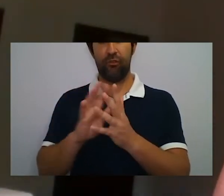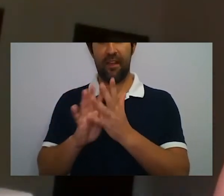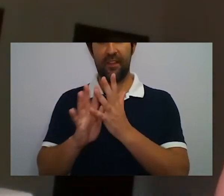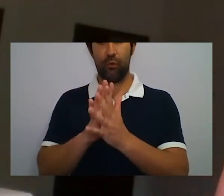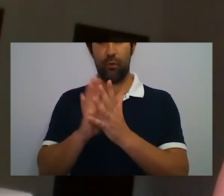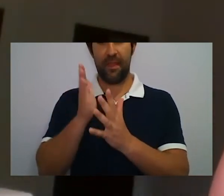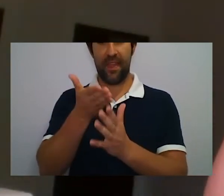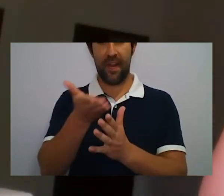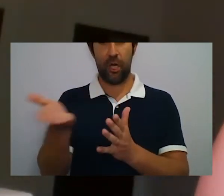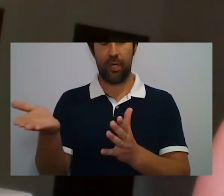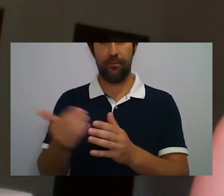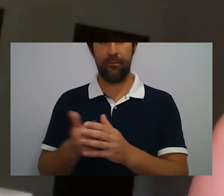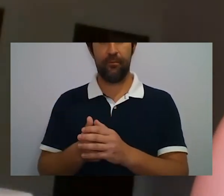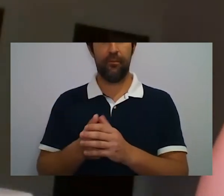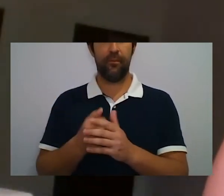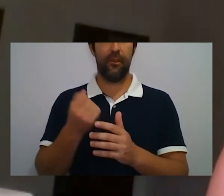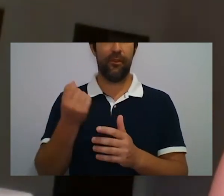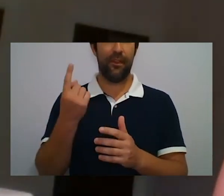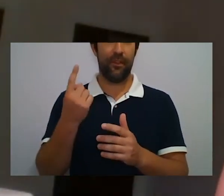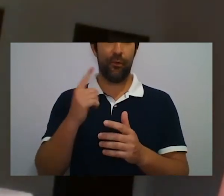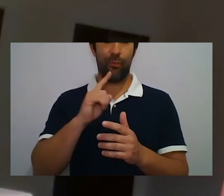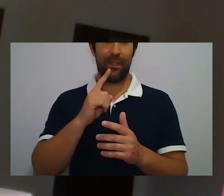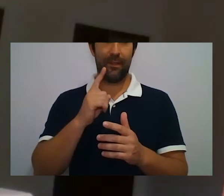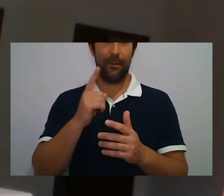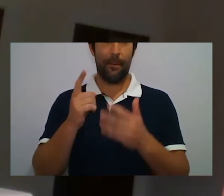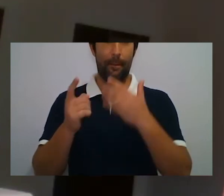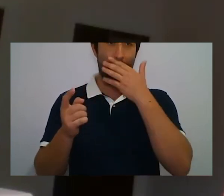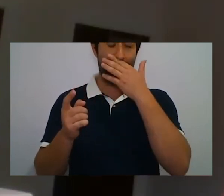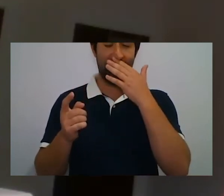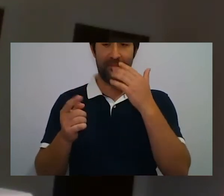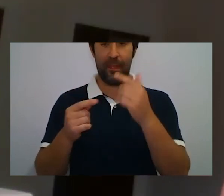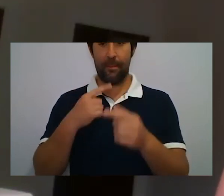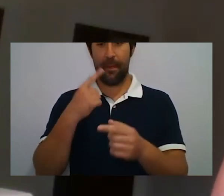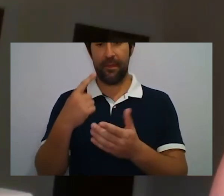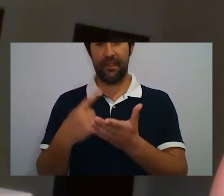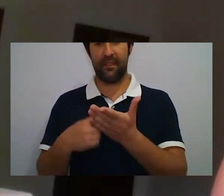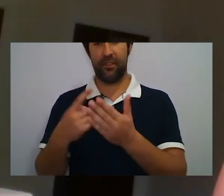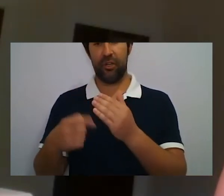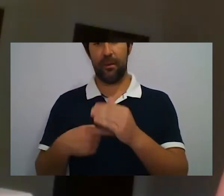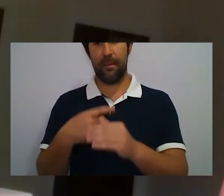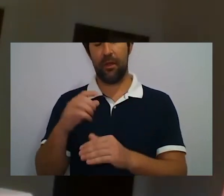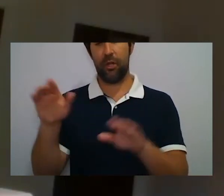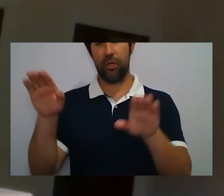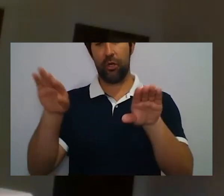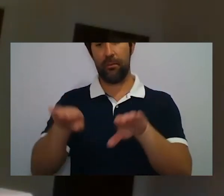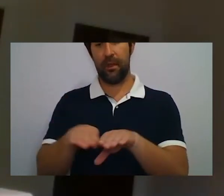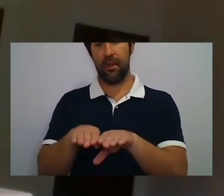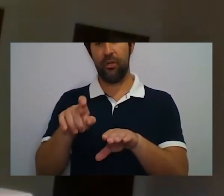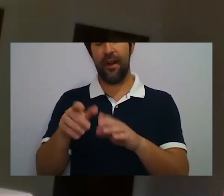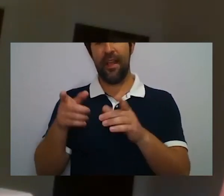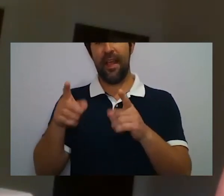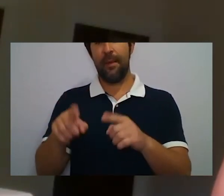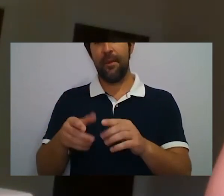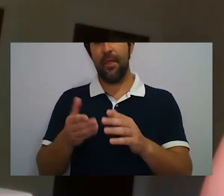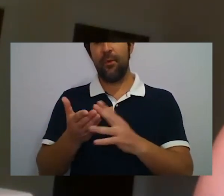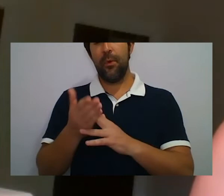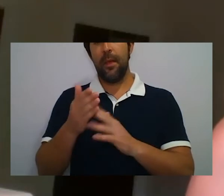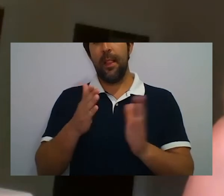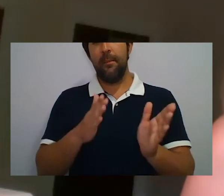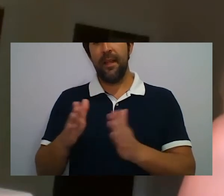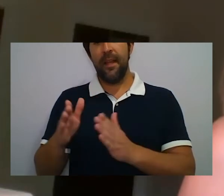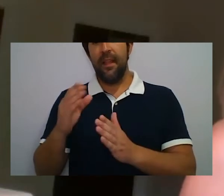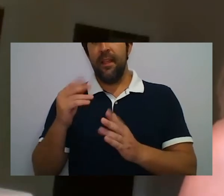we also look at, does it connect major destinations? Is this the corridor that links a density of